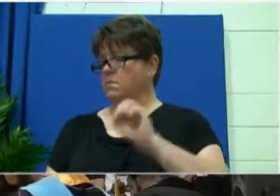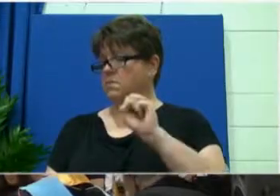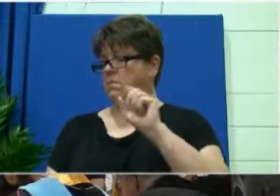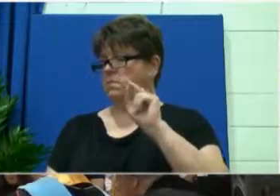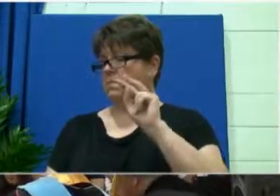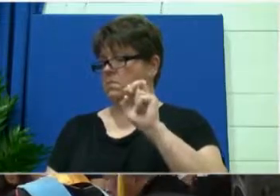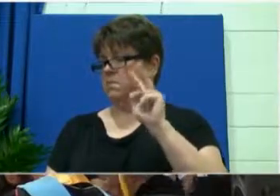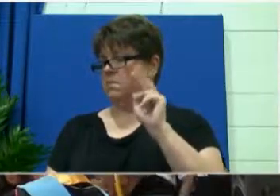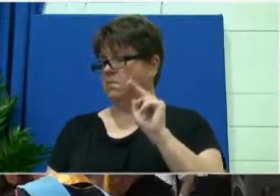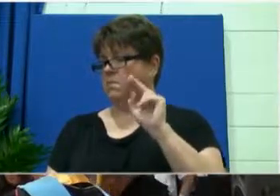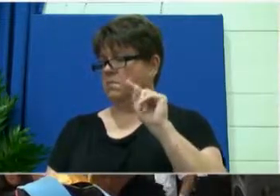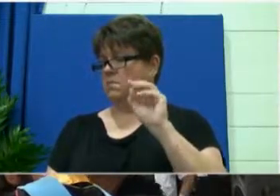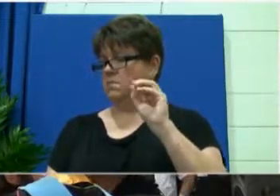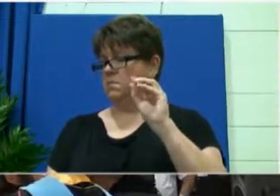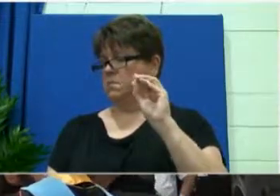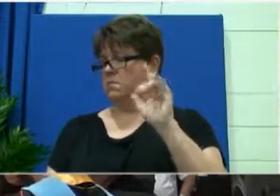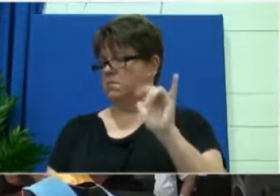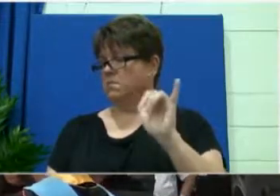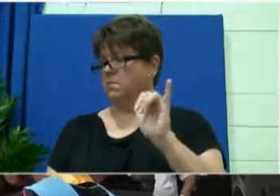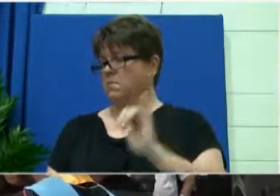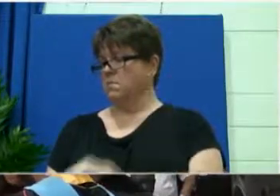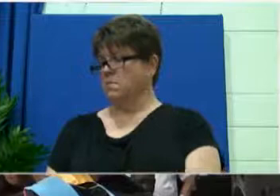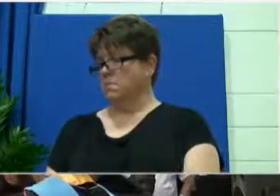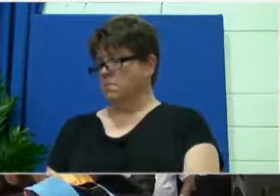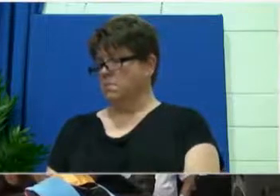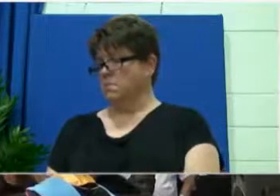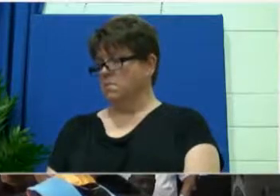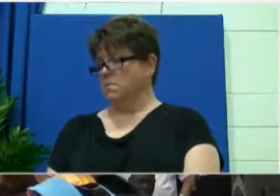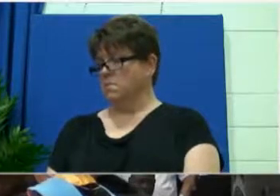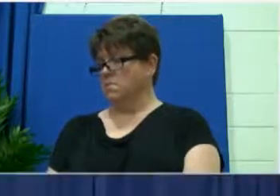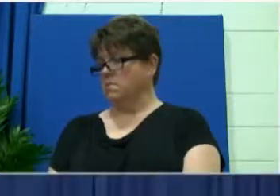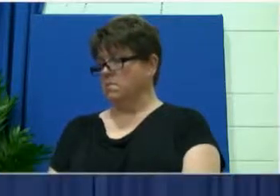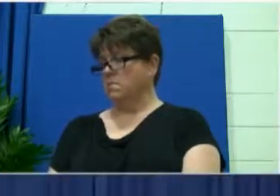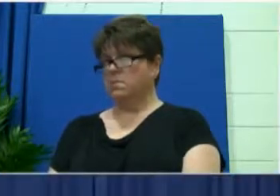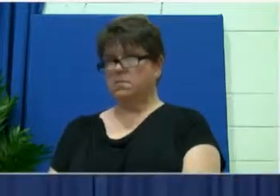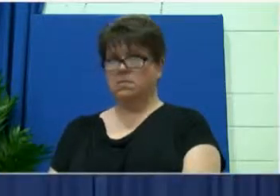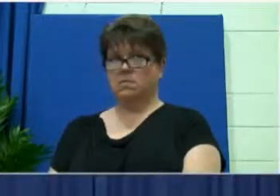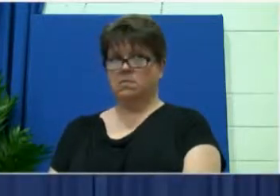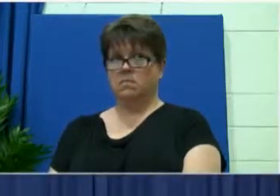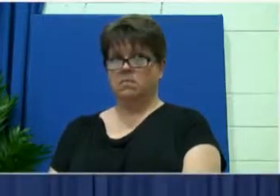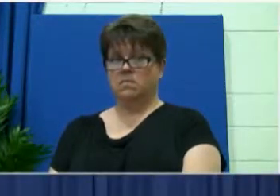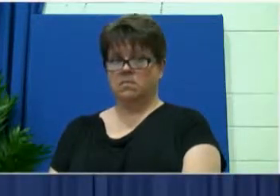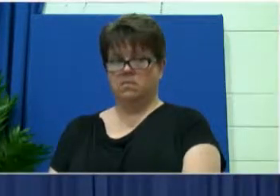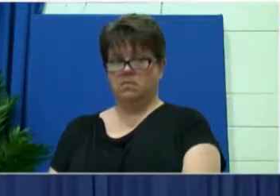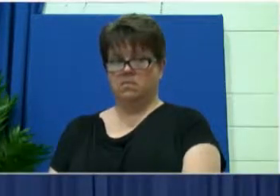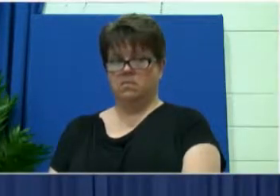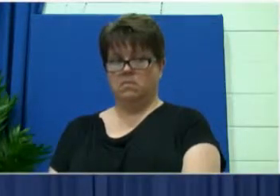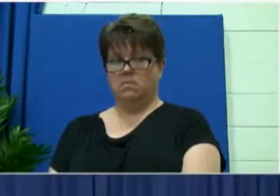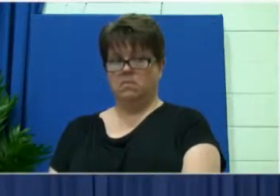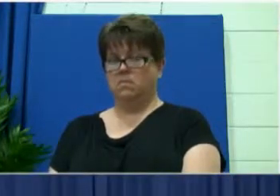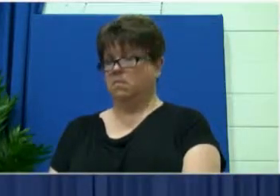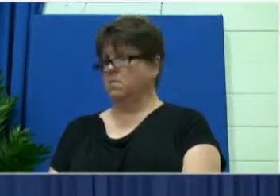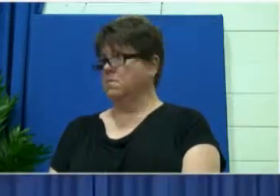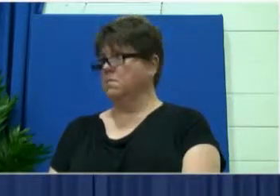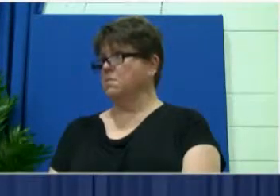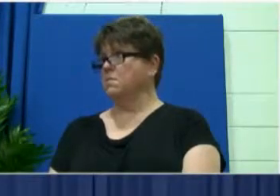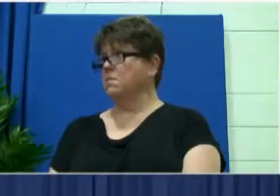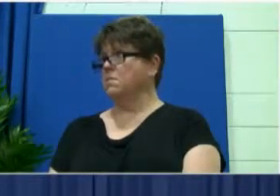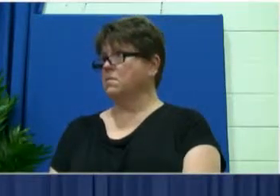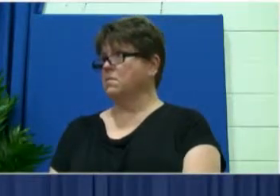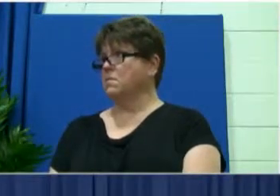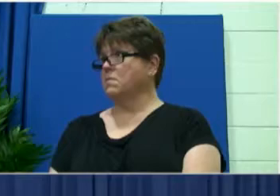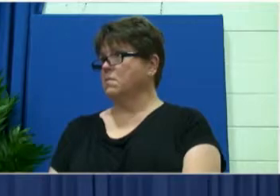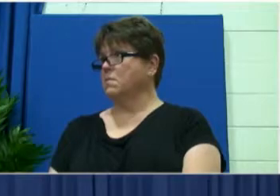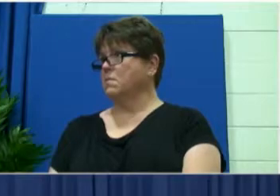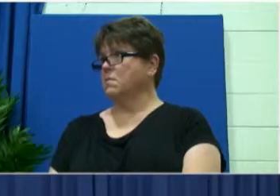Stephen Allen Tooley, magna cum laude, Phi Theta Kappa, National Technical Honor Society, Associate in Applied Science